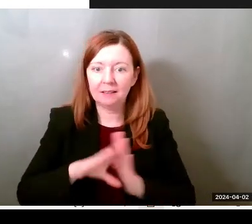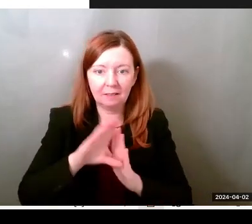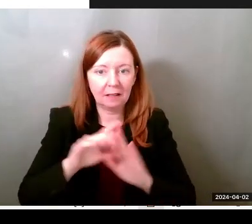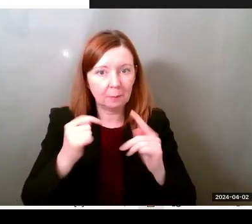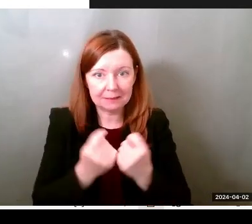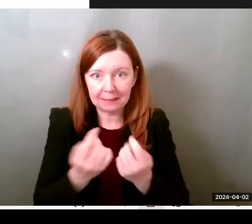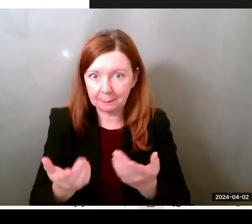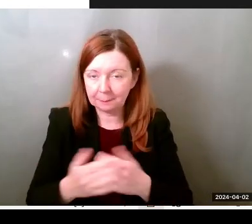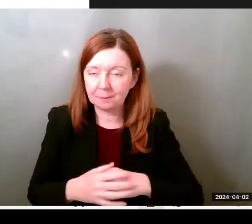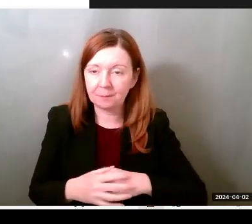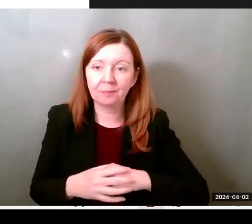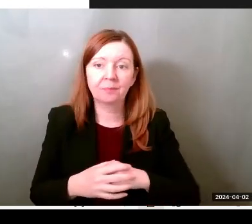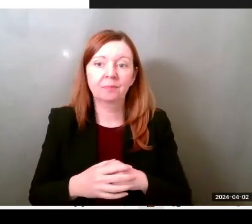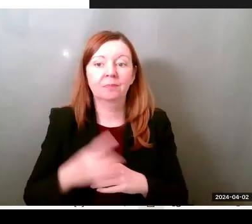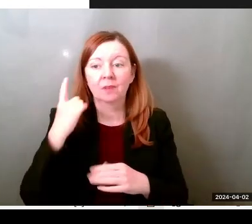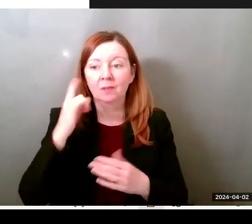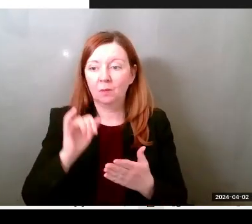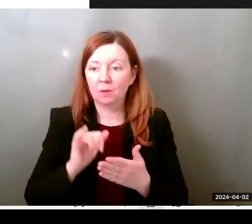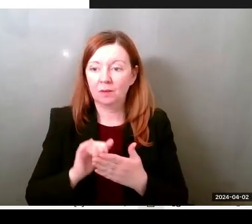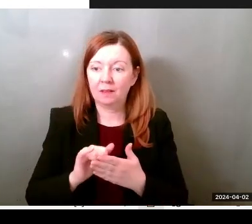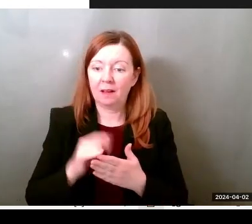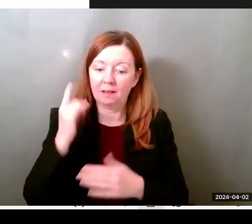team for